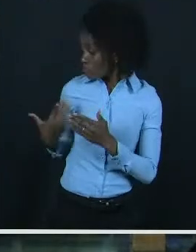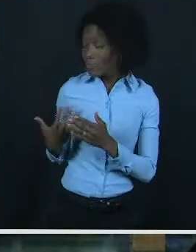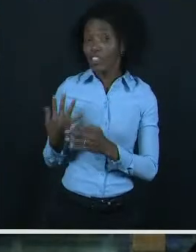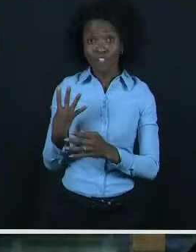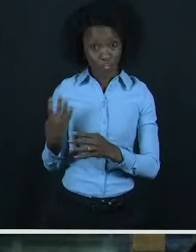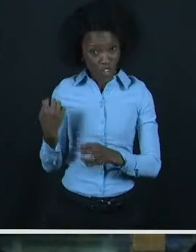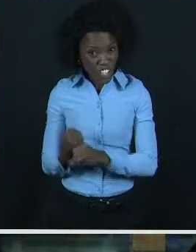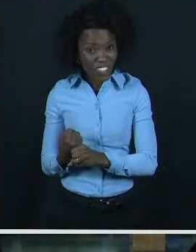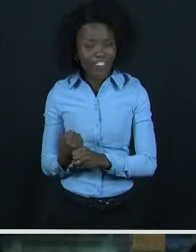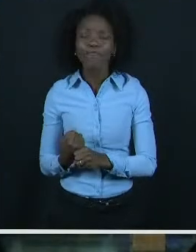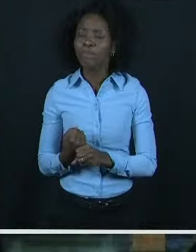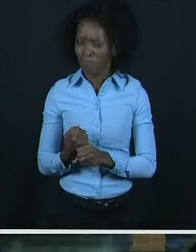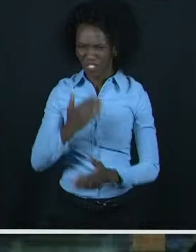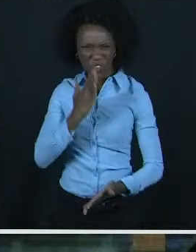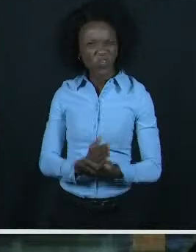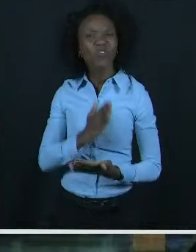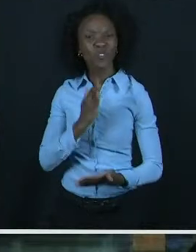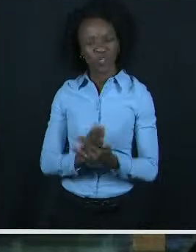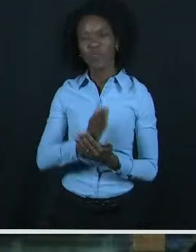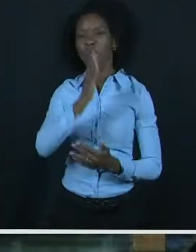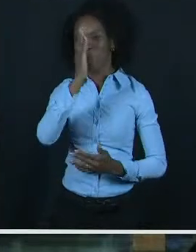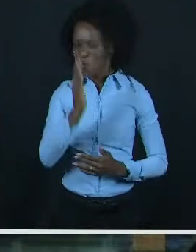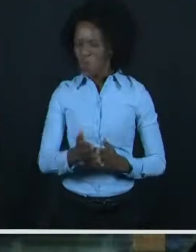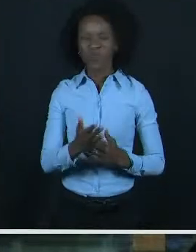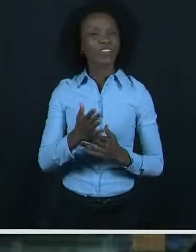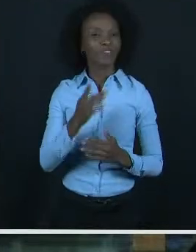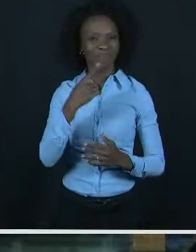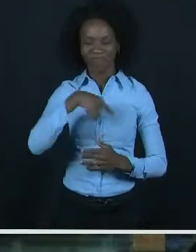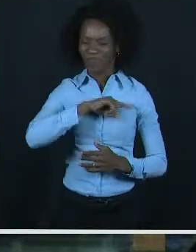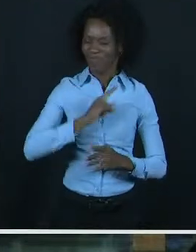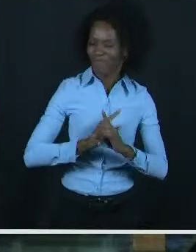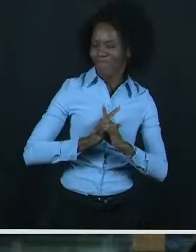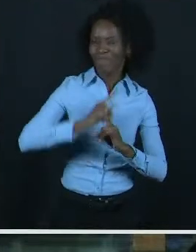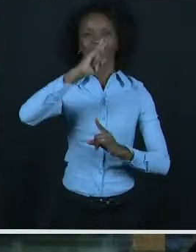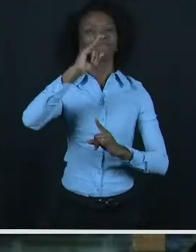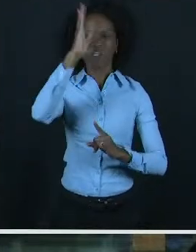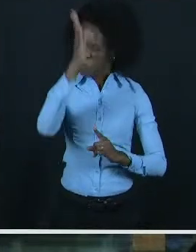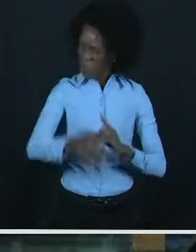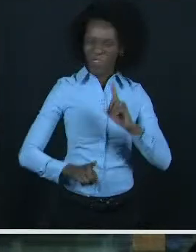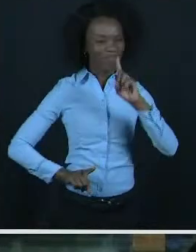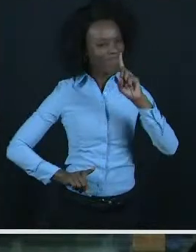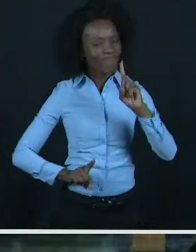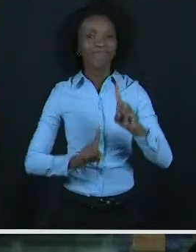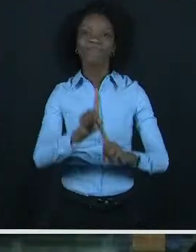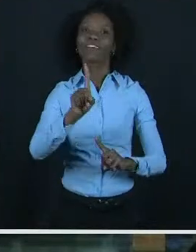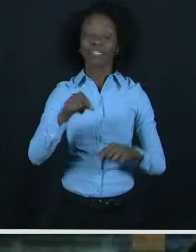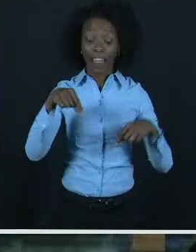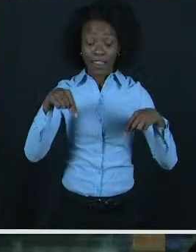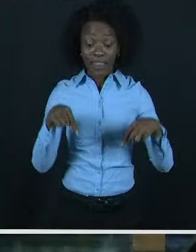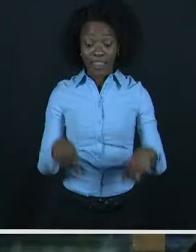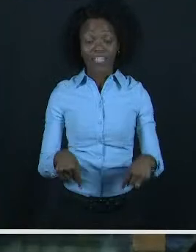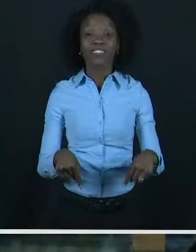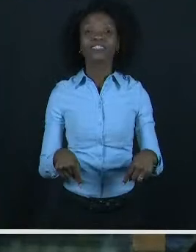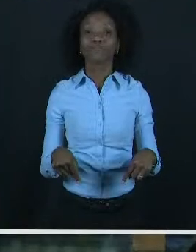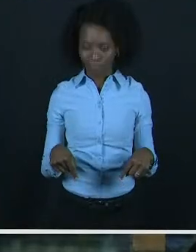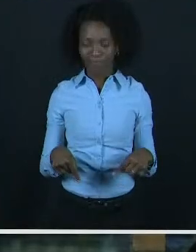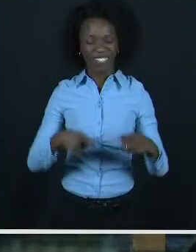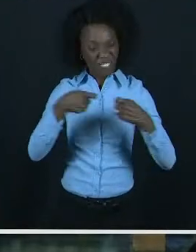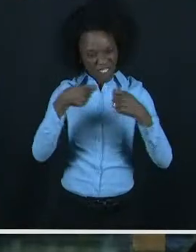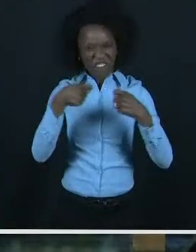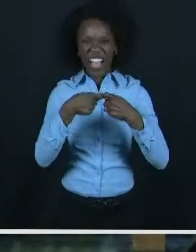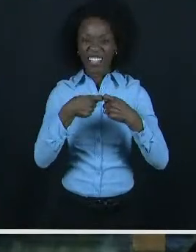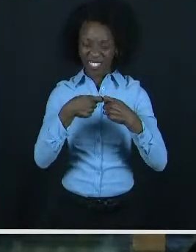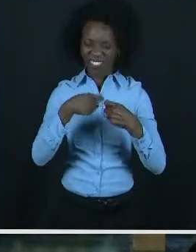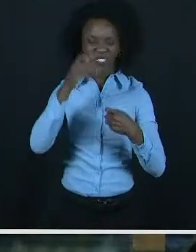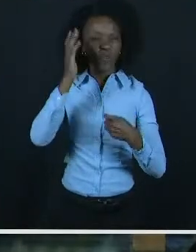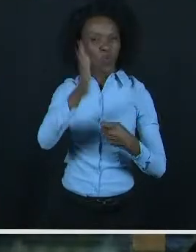doubt that we will be able to overcome, and that in the end we will prevail. This is a fight that we